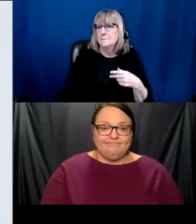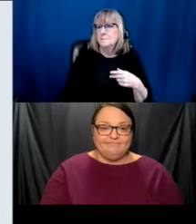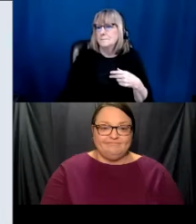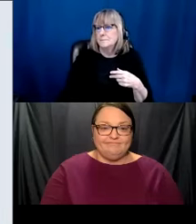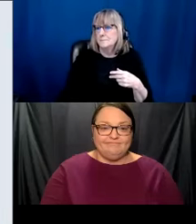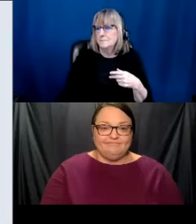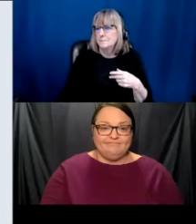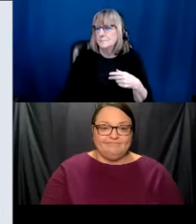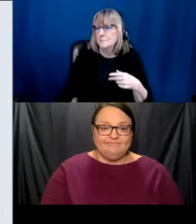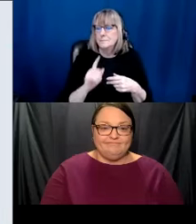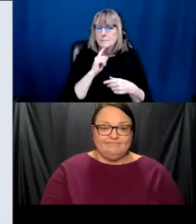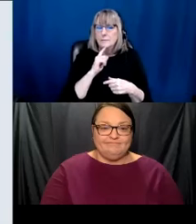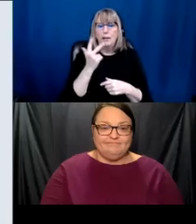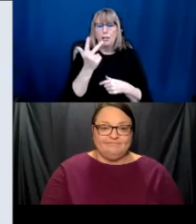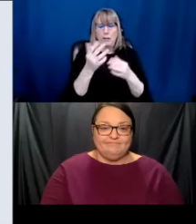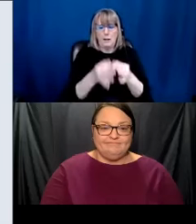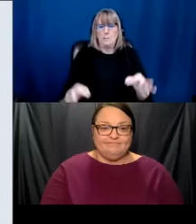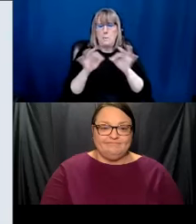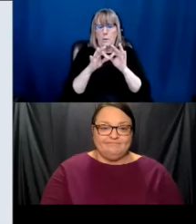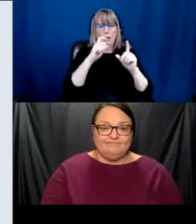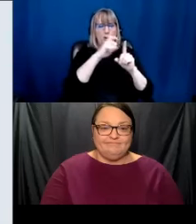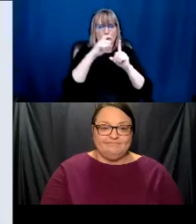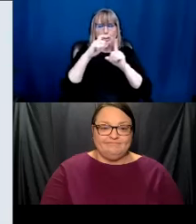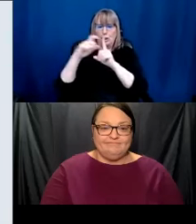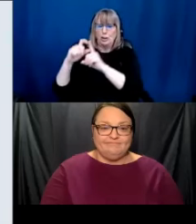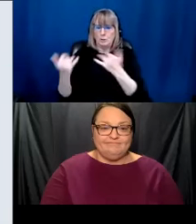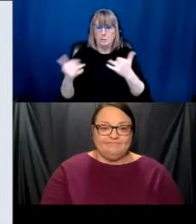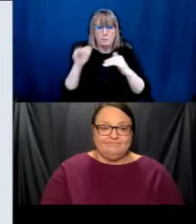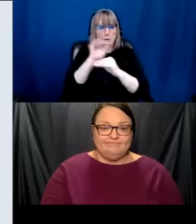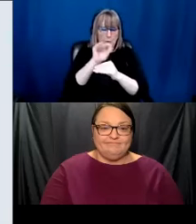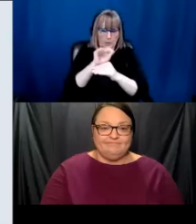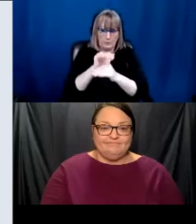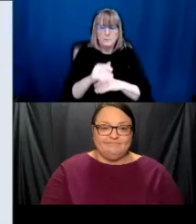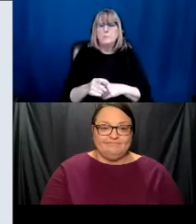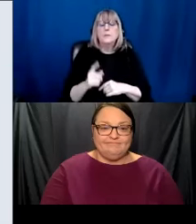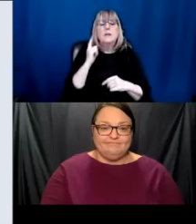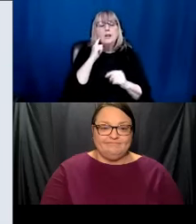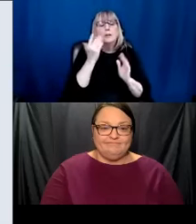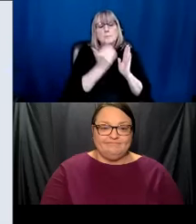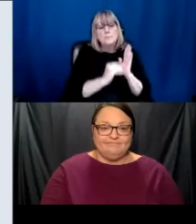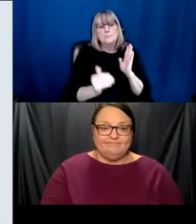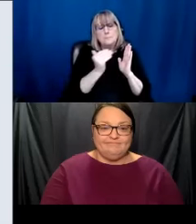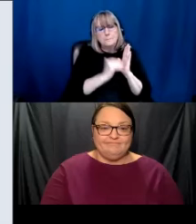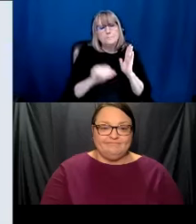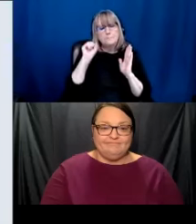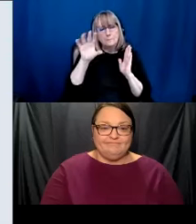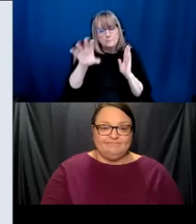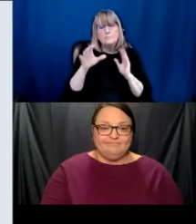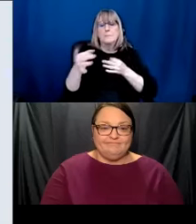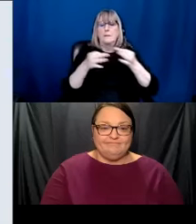we have 3 important terms to start the night off. You'll Hay hear 3 them términos repeatedly, and we should importantes. define them up